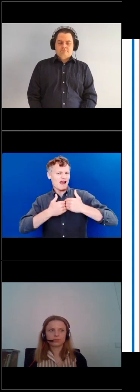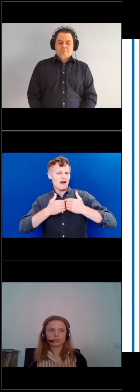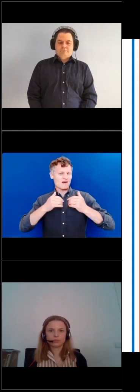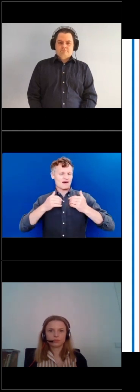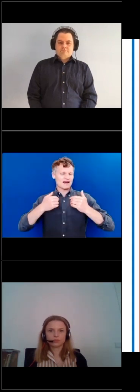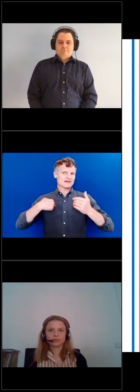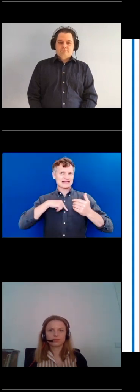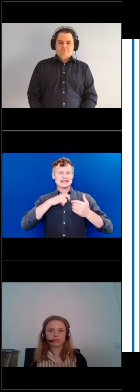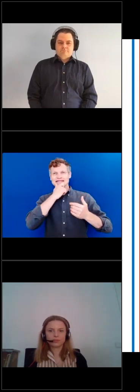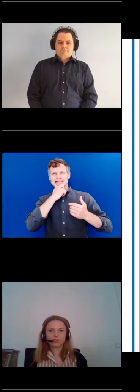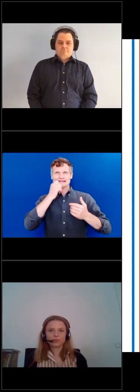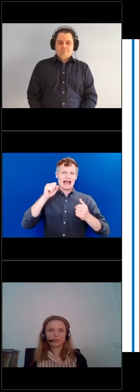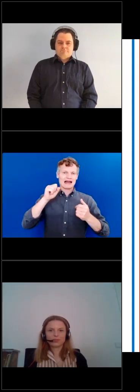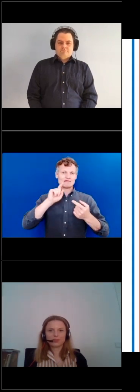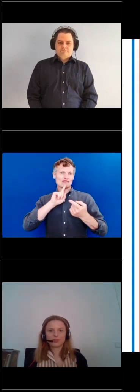identified needs.